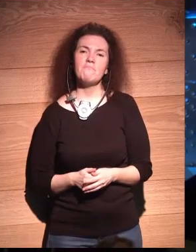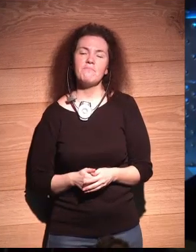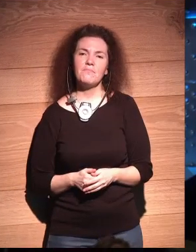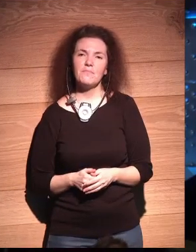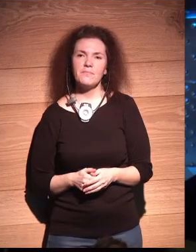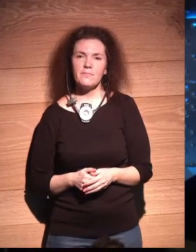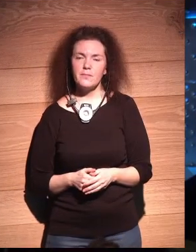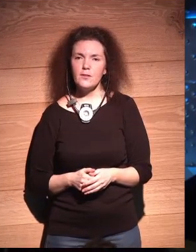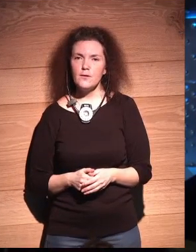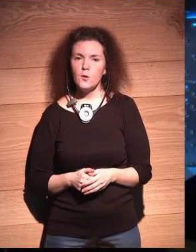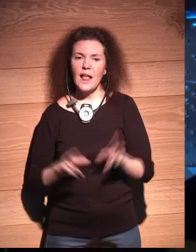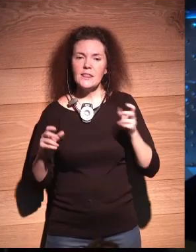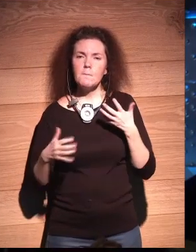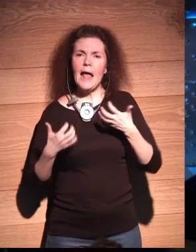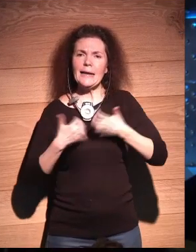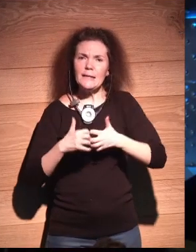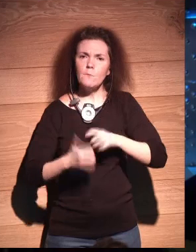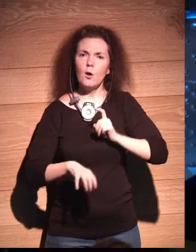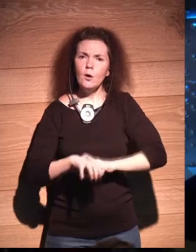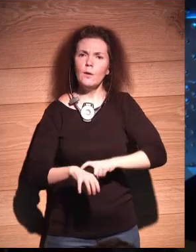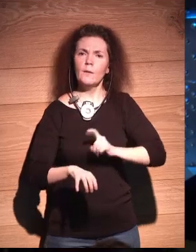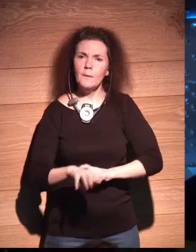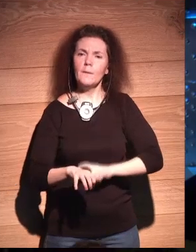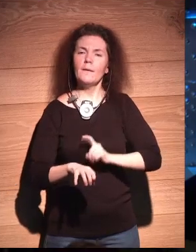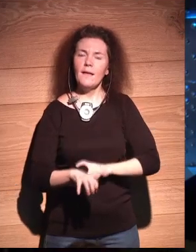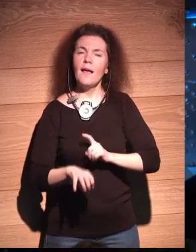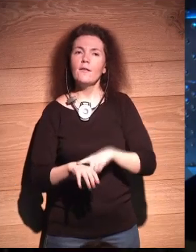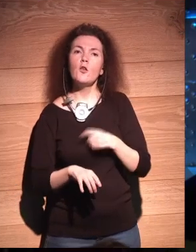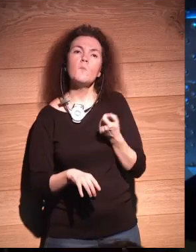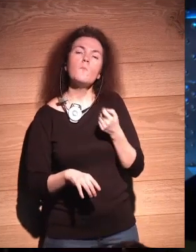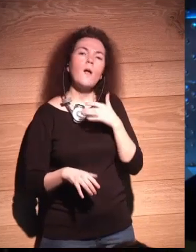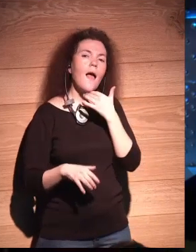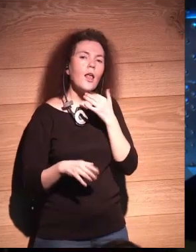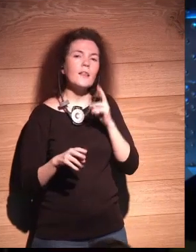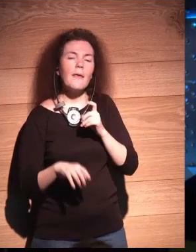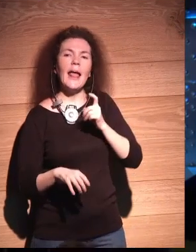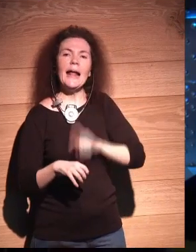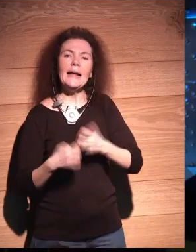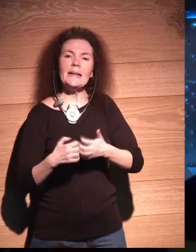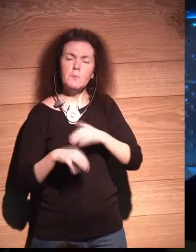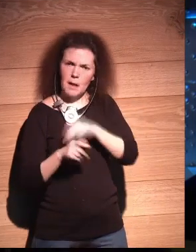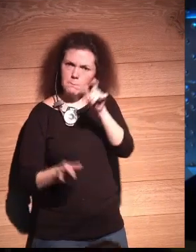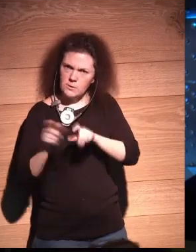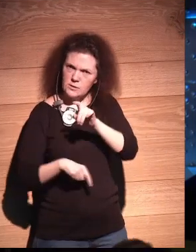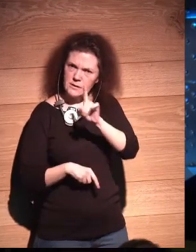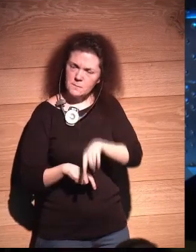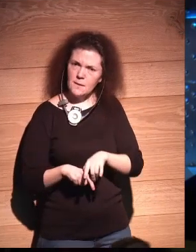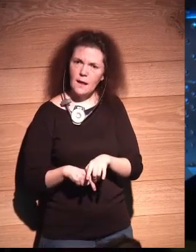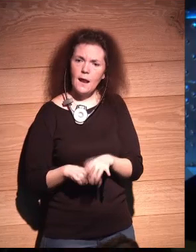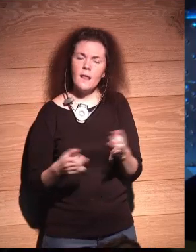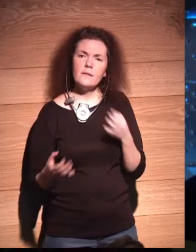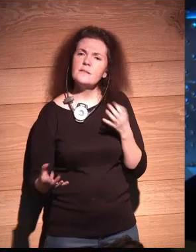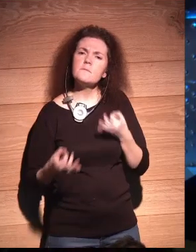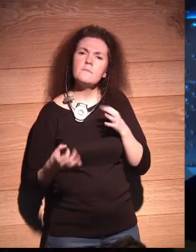stuff. And of course we did a little bit of rhythm, because for people too, if you're, it's about tempo. It's all about time. Like